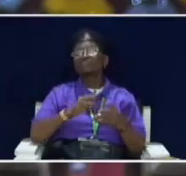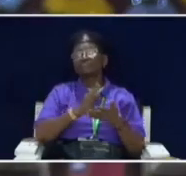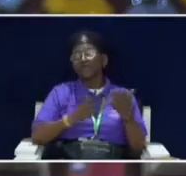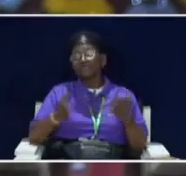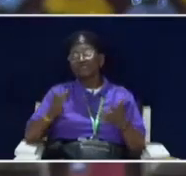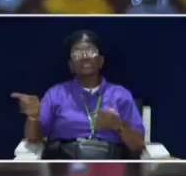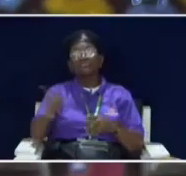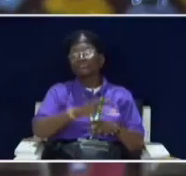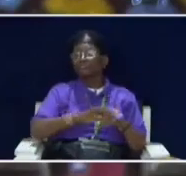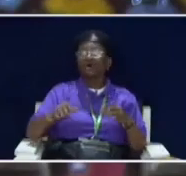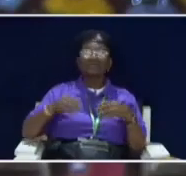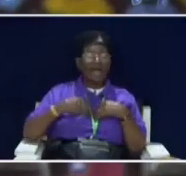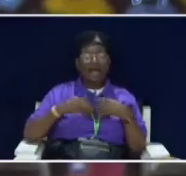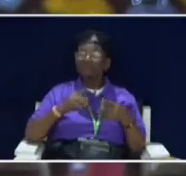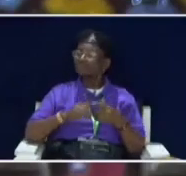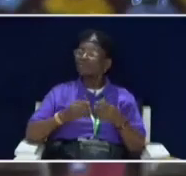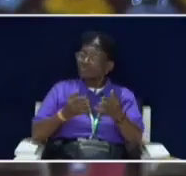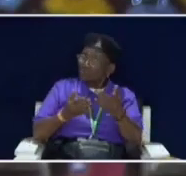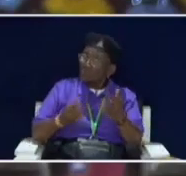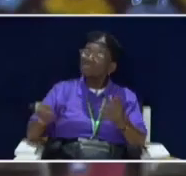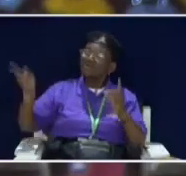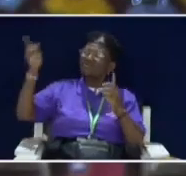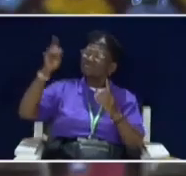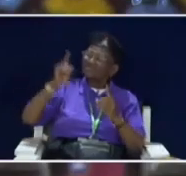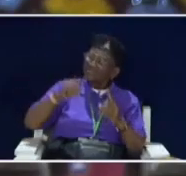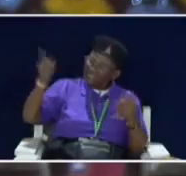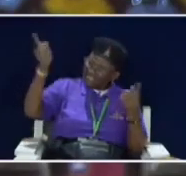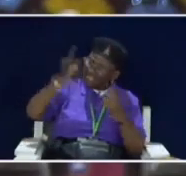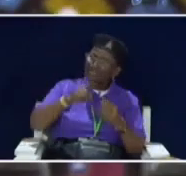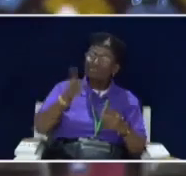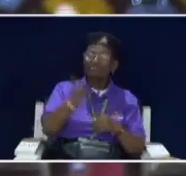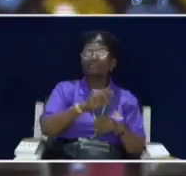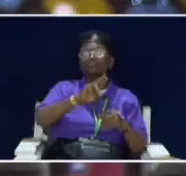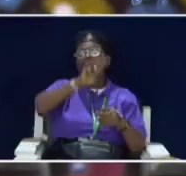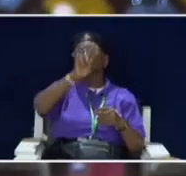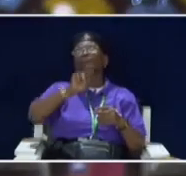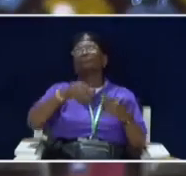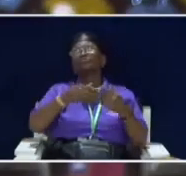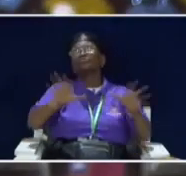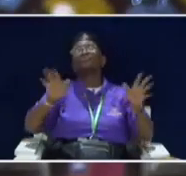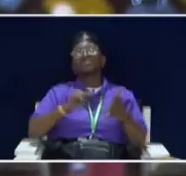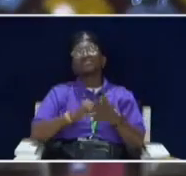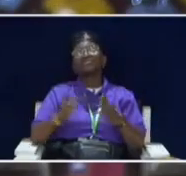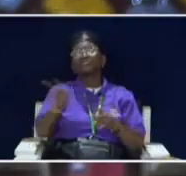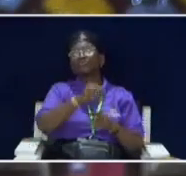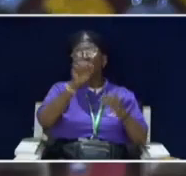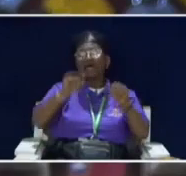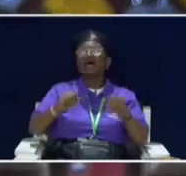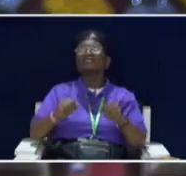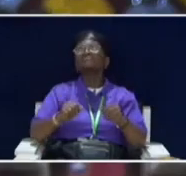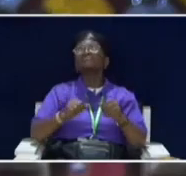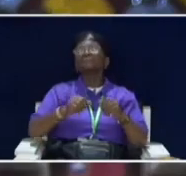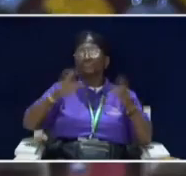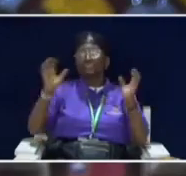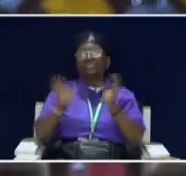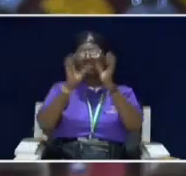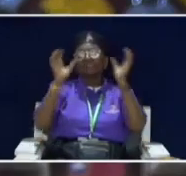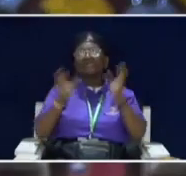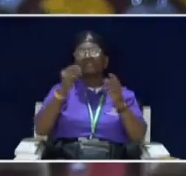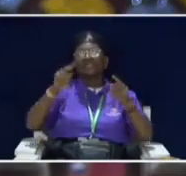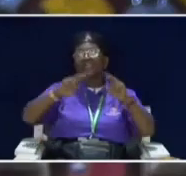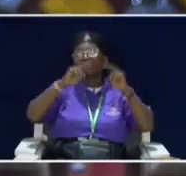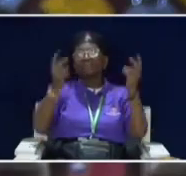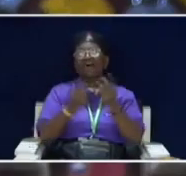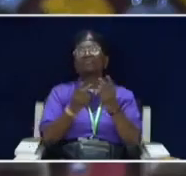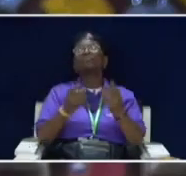till you lose it before you realize how valuable it is to you. You can celebrate the value now while you still have it, so